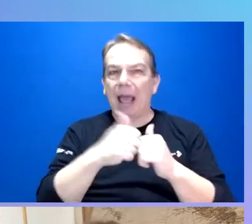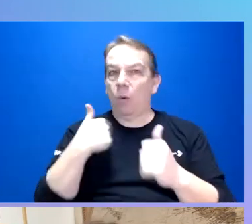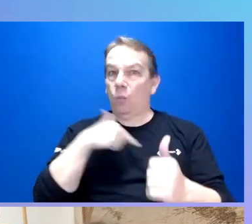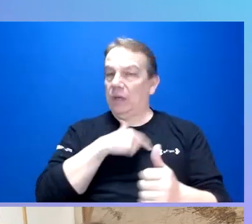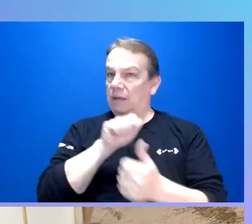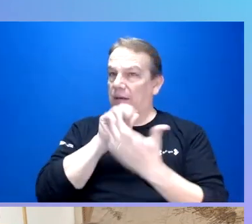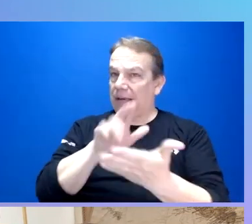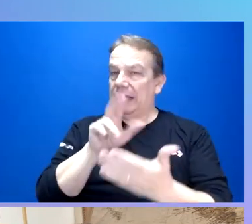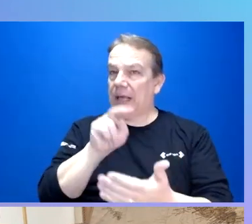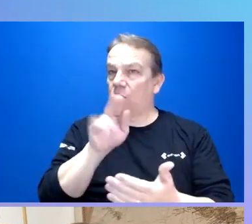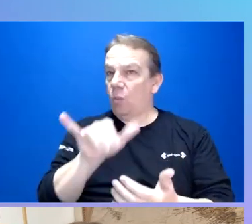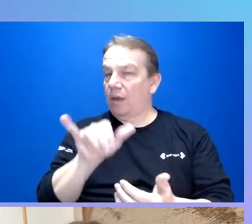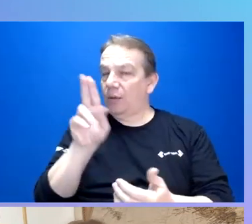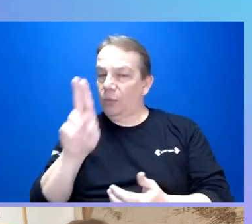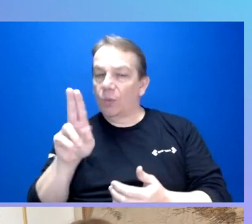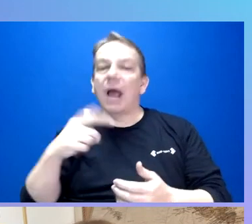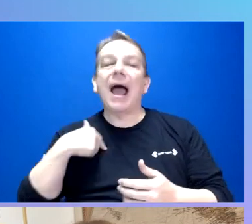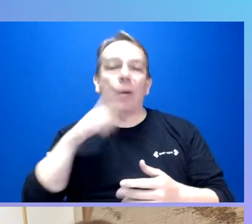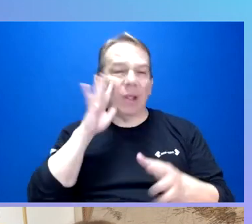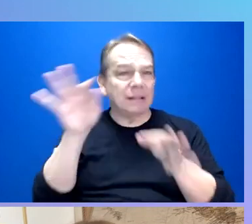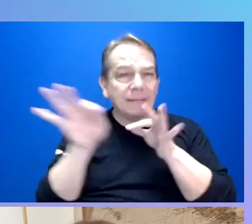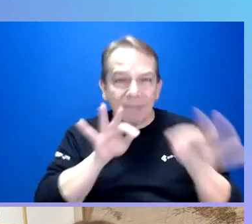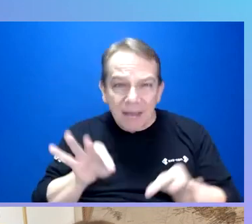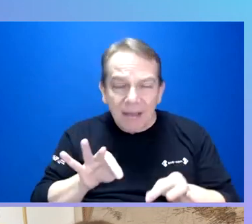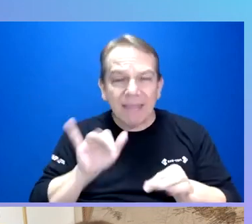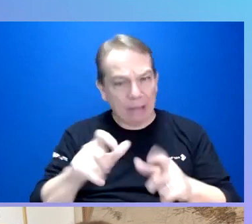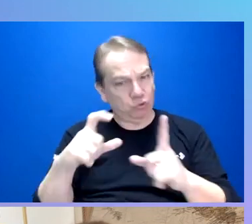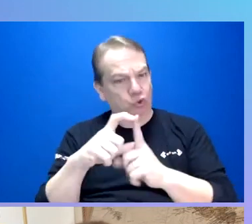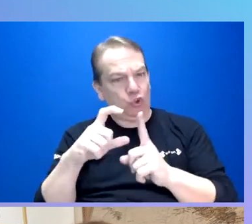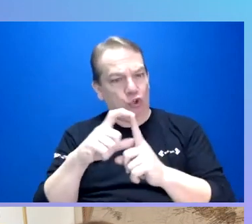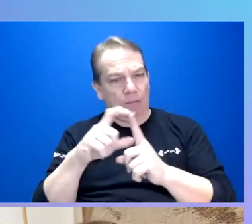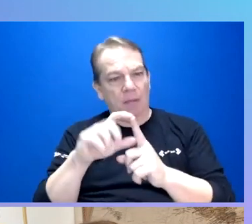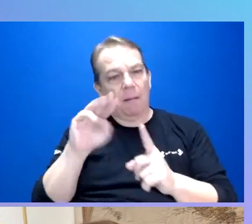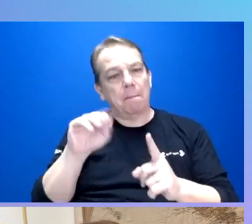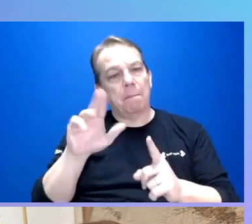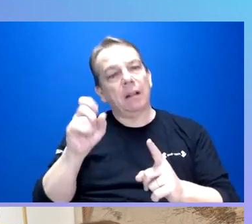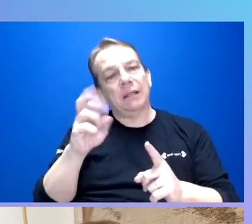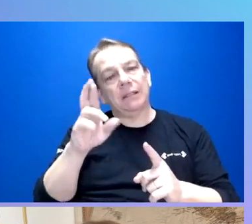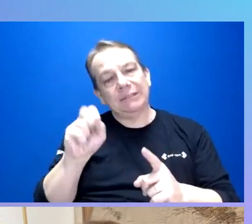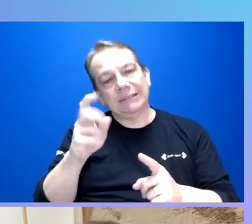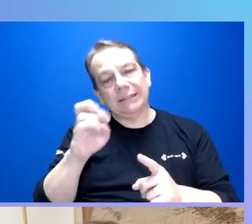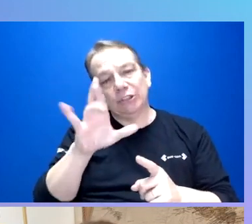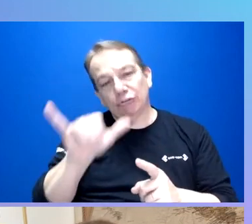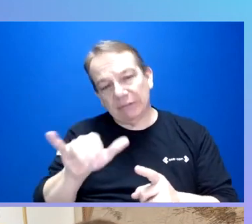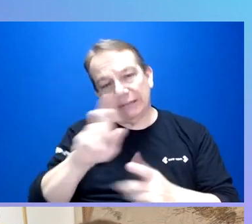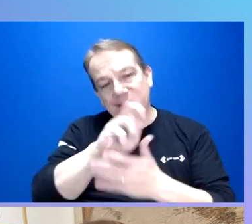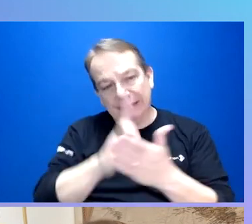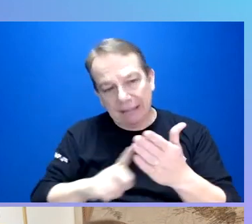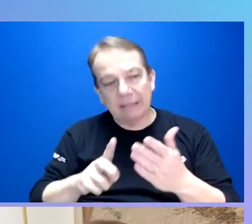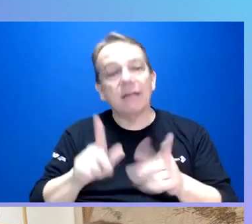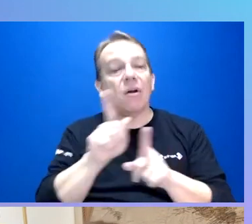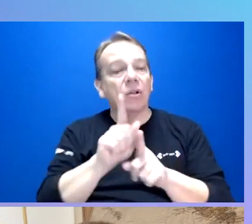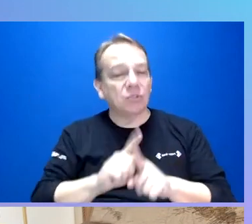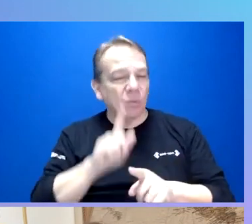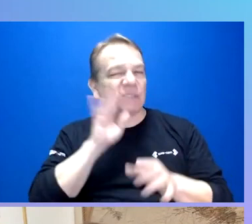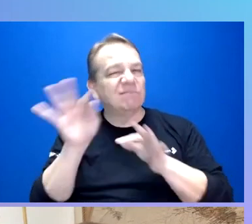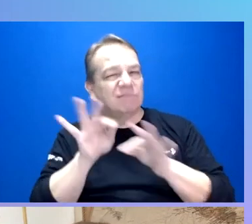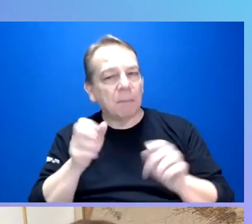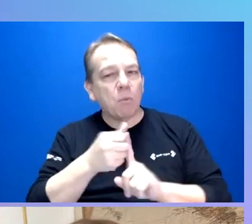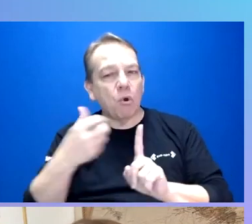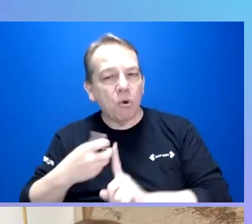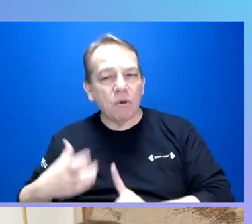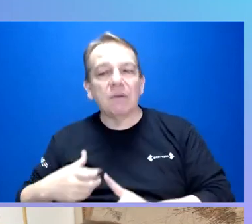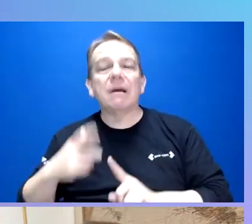I'll define it for you, and then I'll talk about accessibility as a creative practice. After that, I'll go into